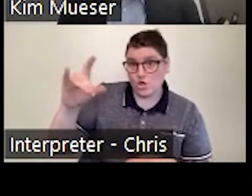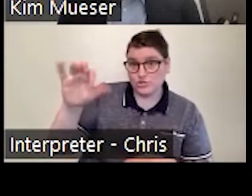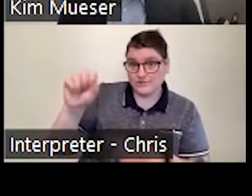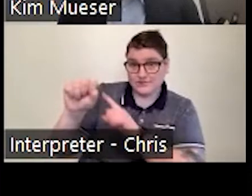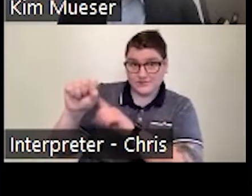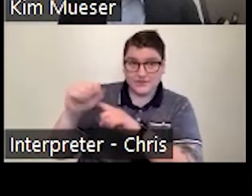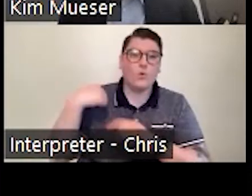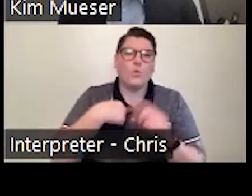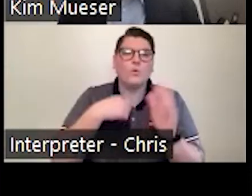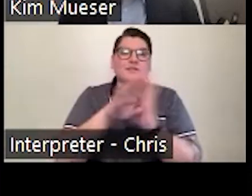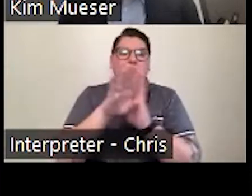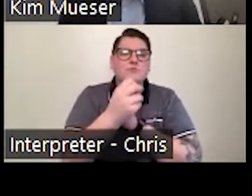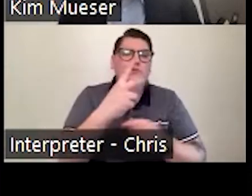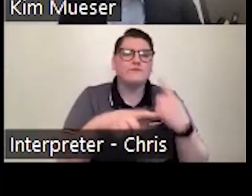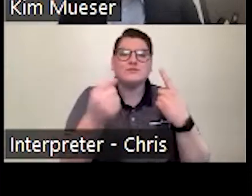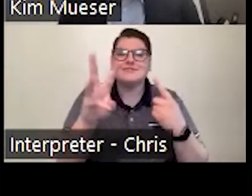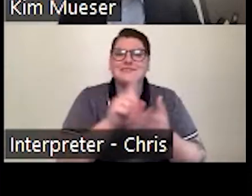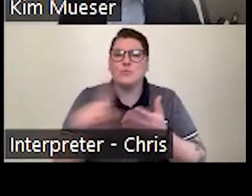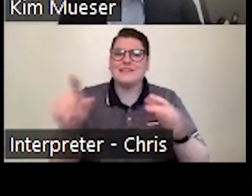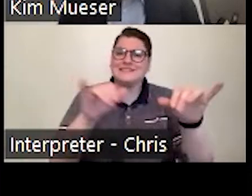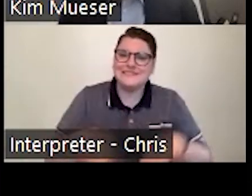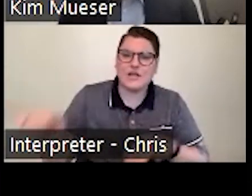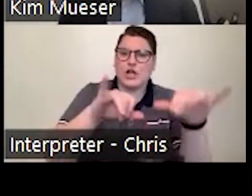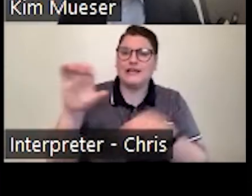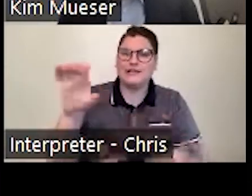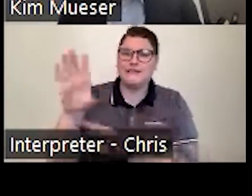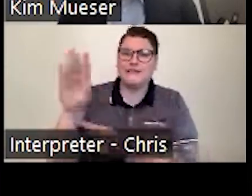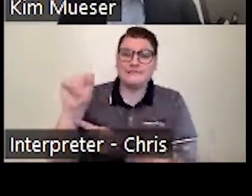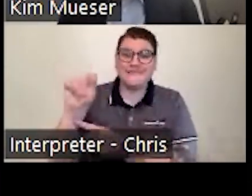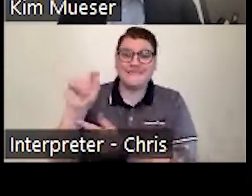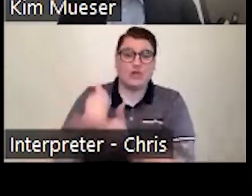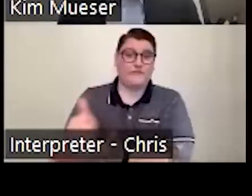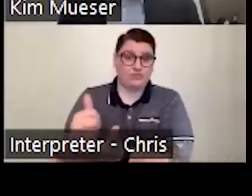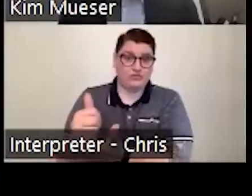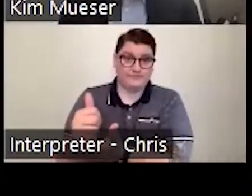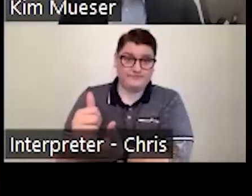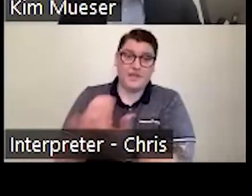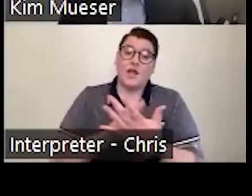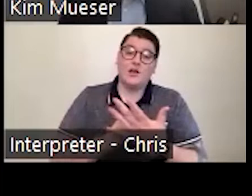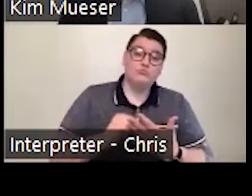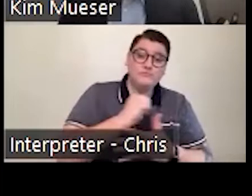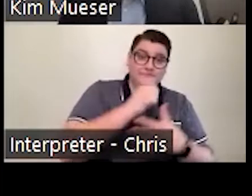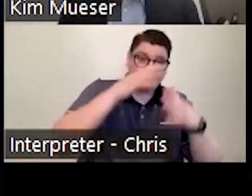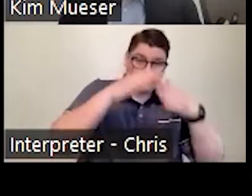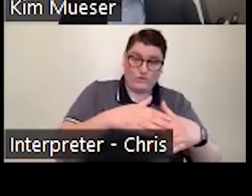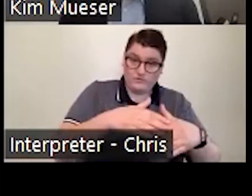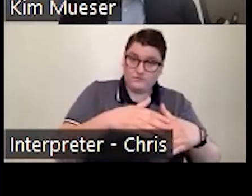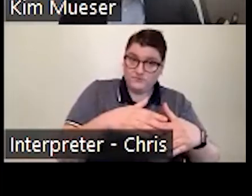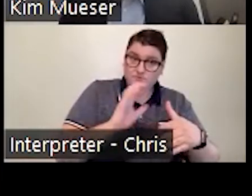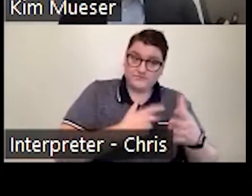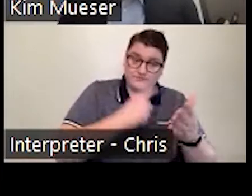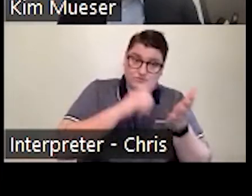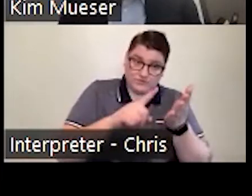a 12 to 16 week standardized CBT intervention. The primary focus of our research has been on providing